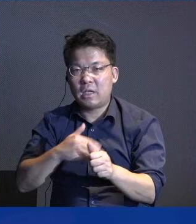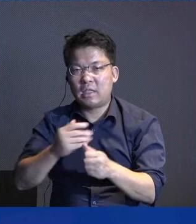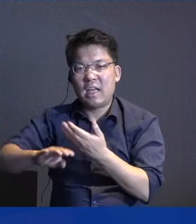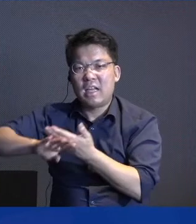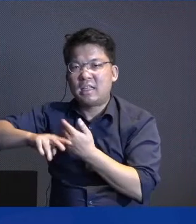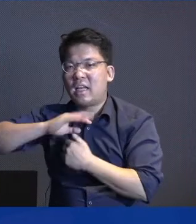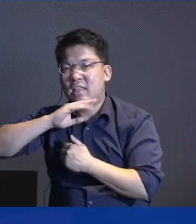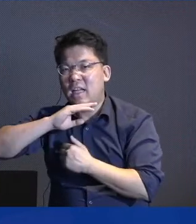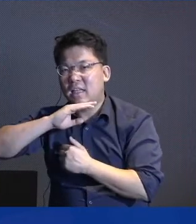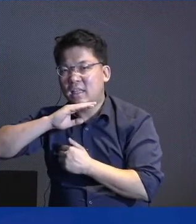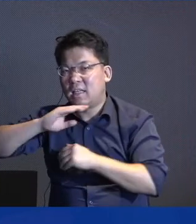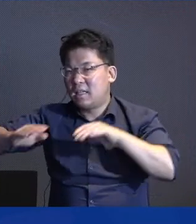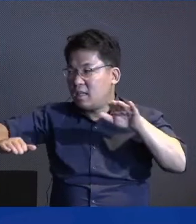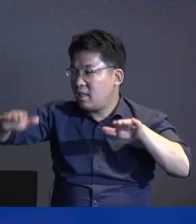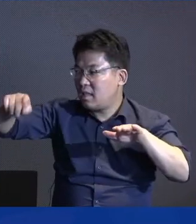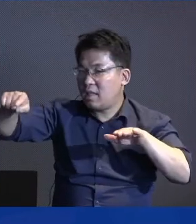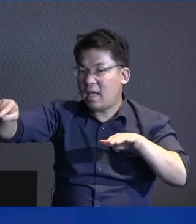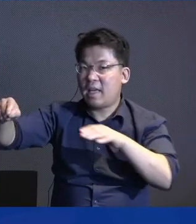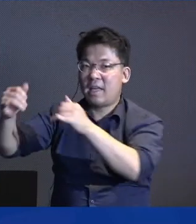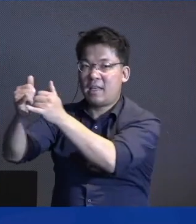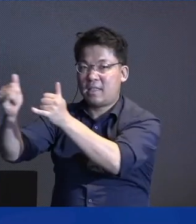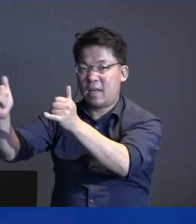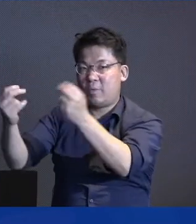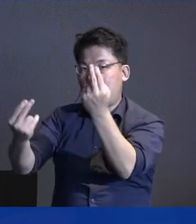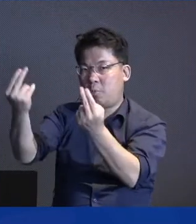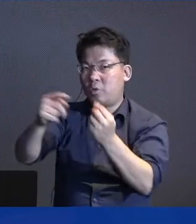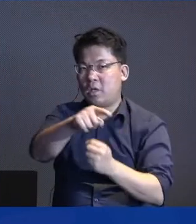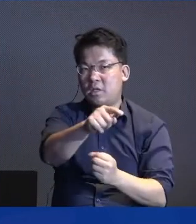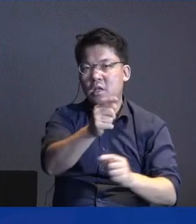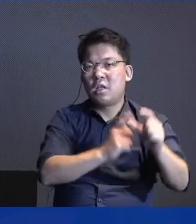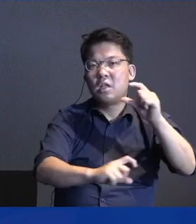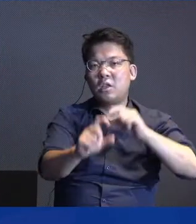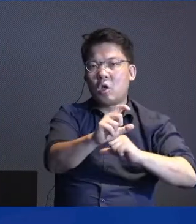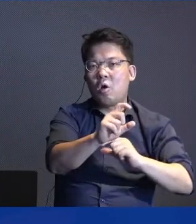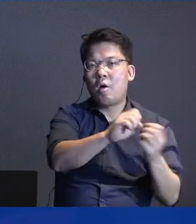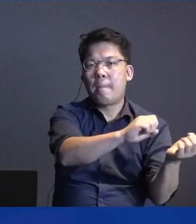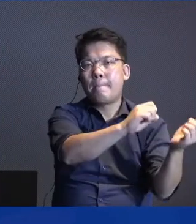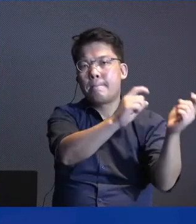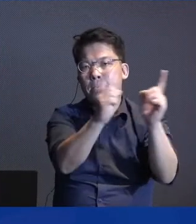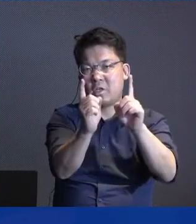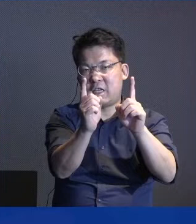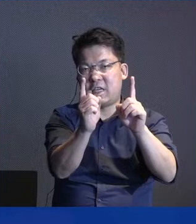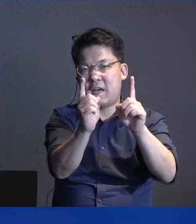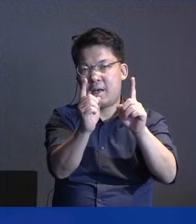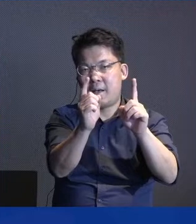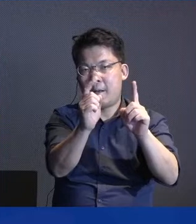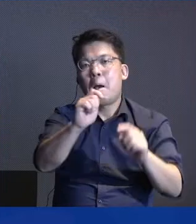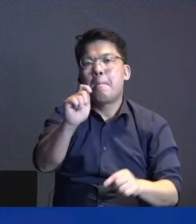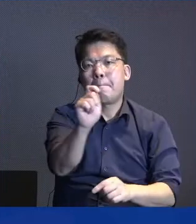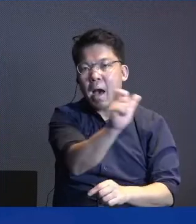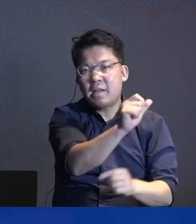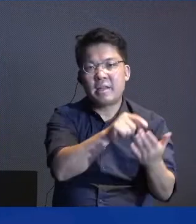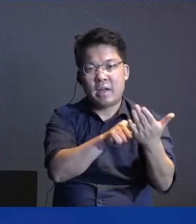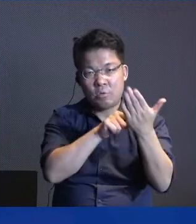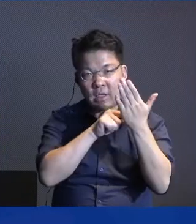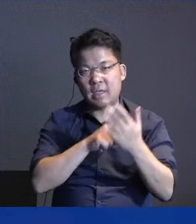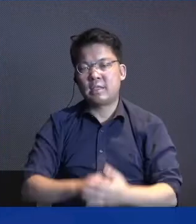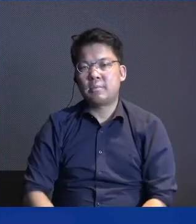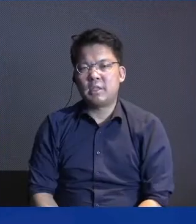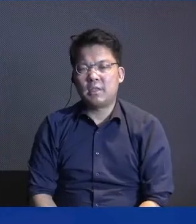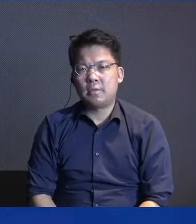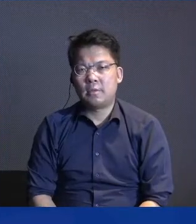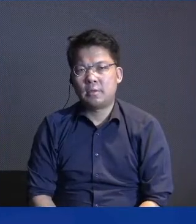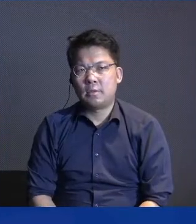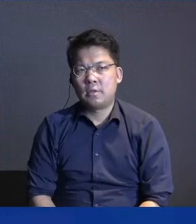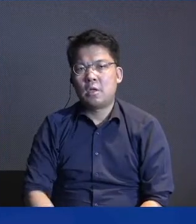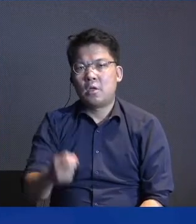Aging populations become more diverse with increasing tendency of living independently.